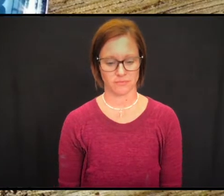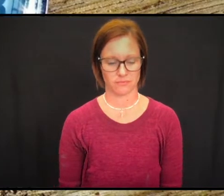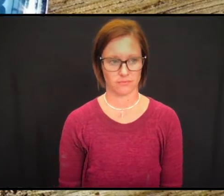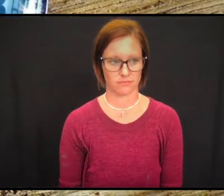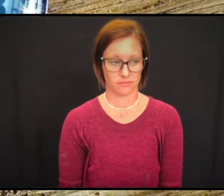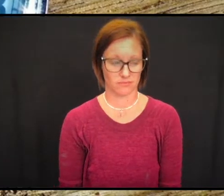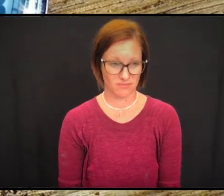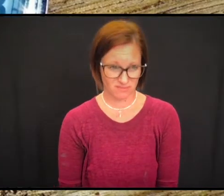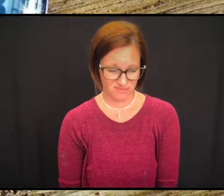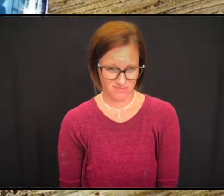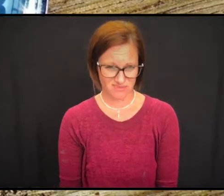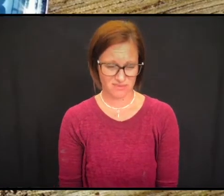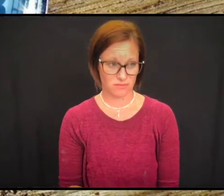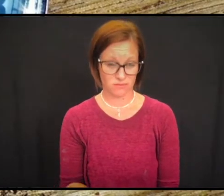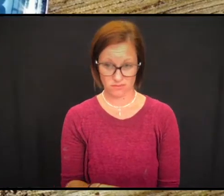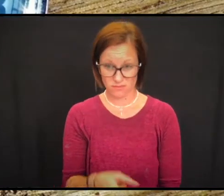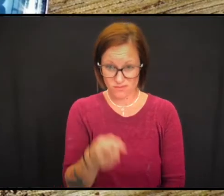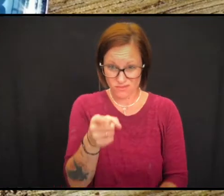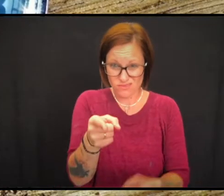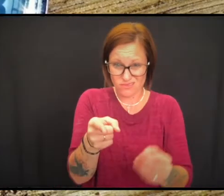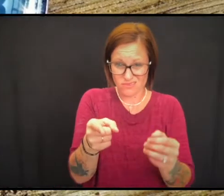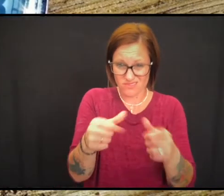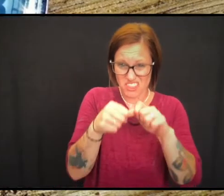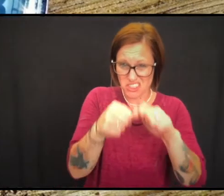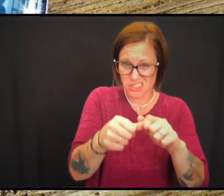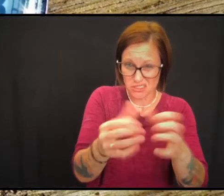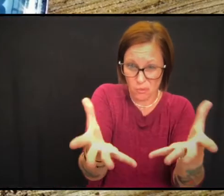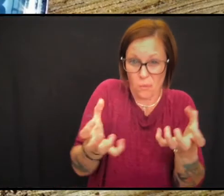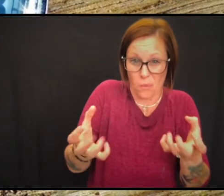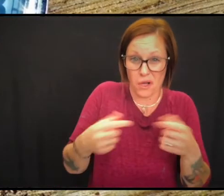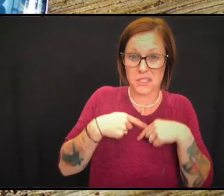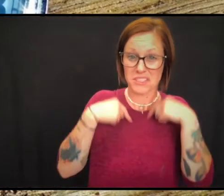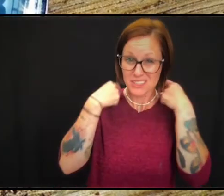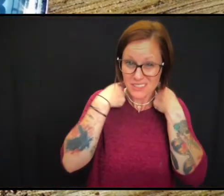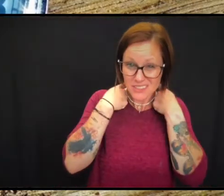Do you still want the necklace? Okay.